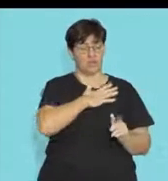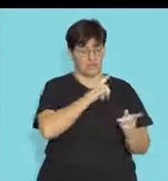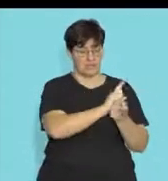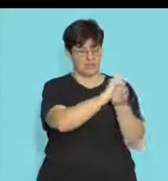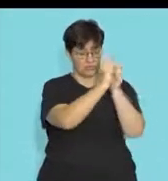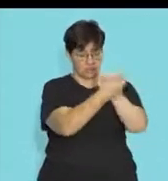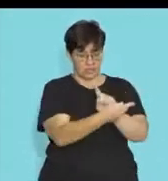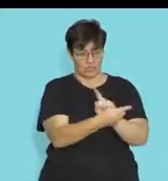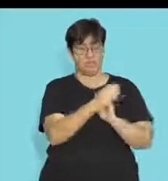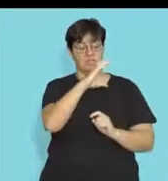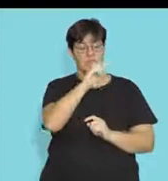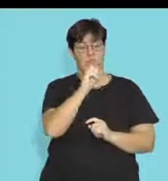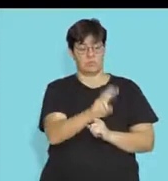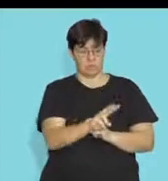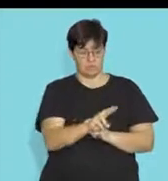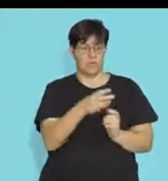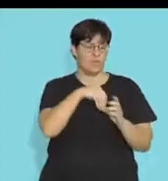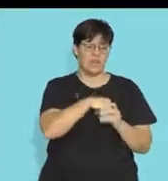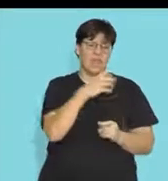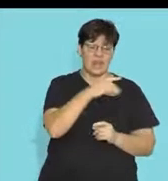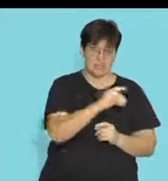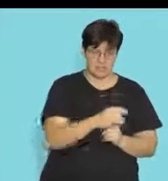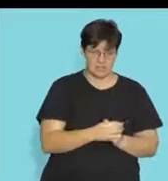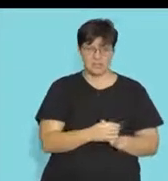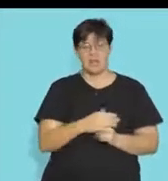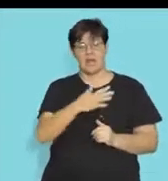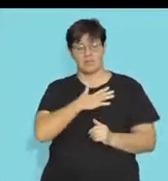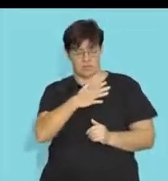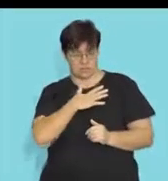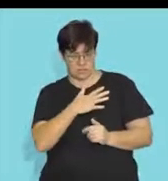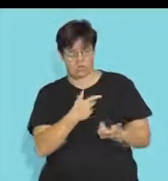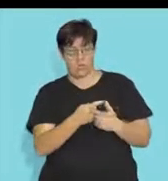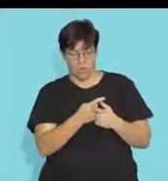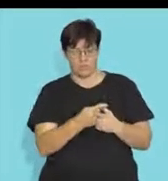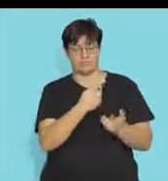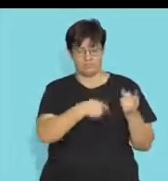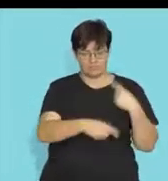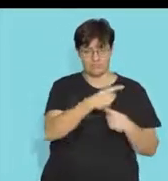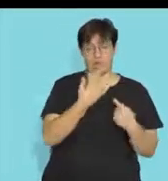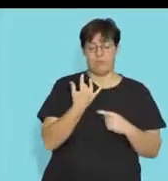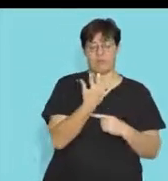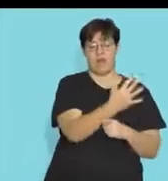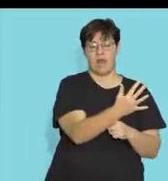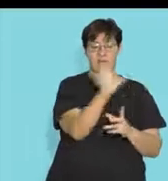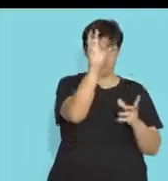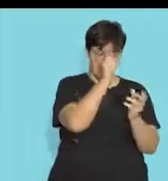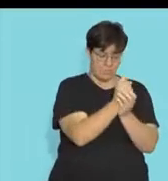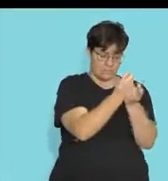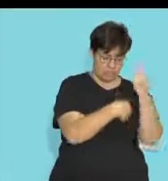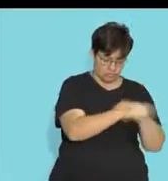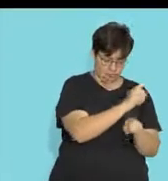is converted to carbon dioxide in animals during respiration and regenerated by green plants